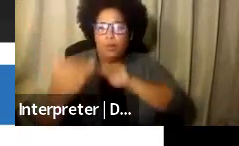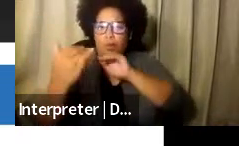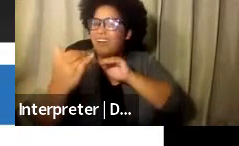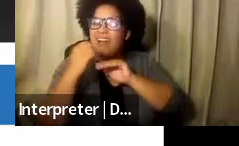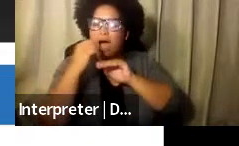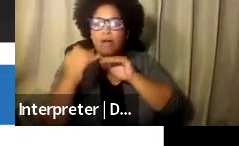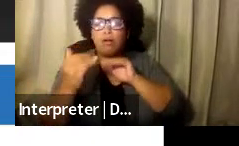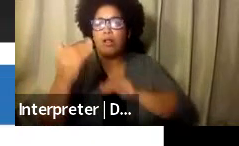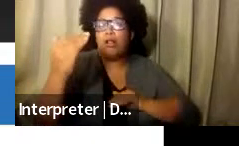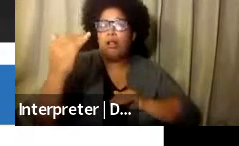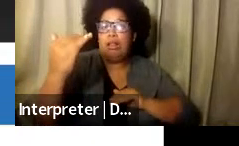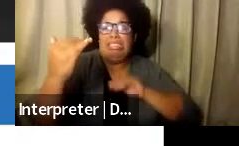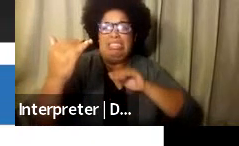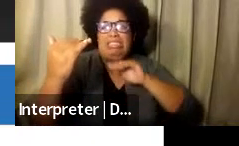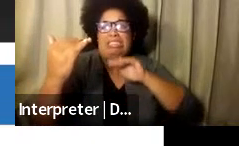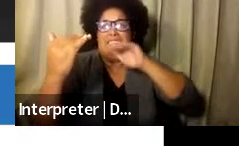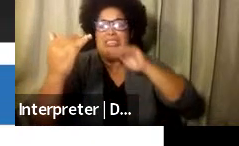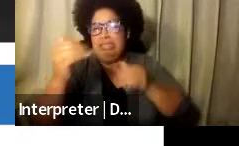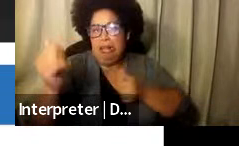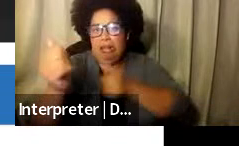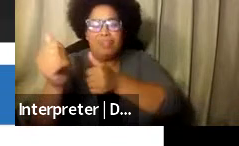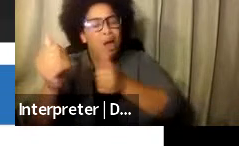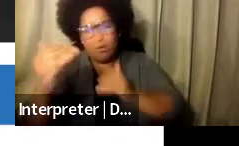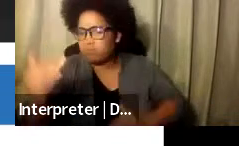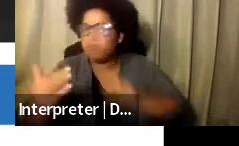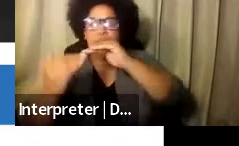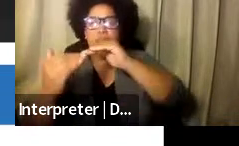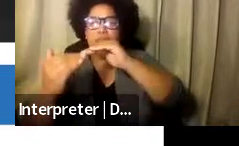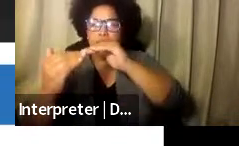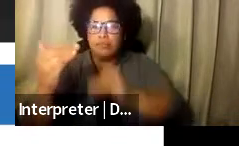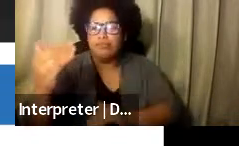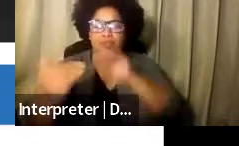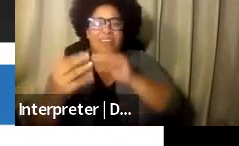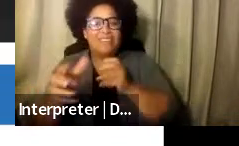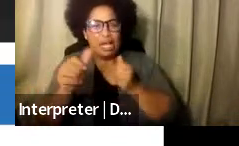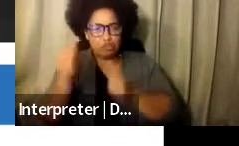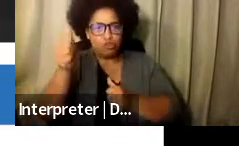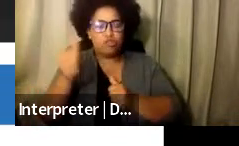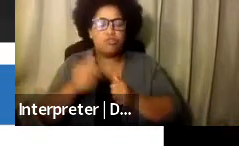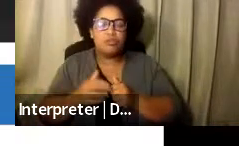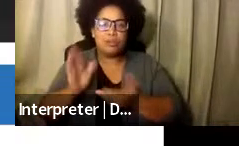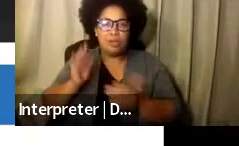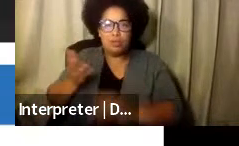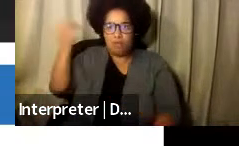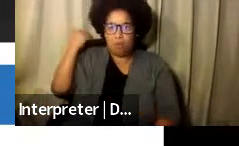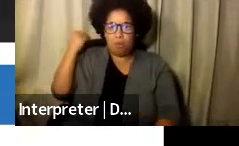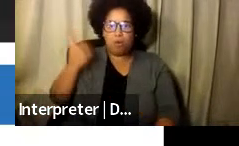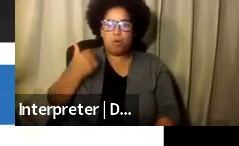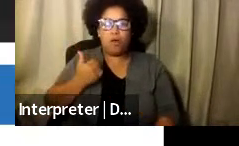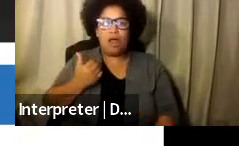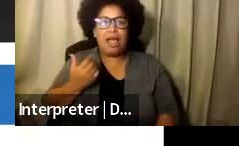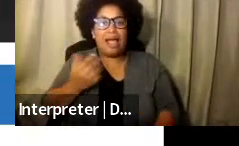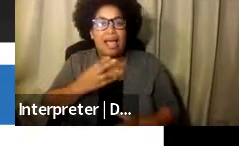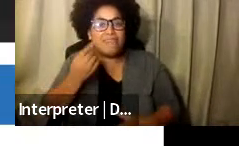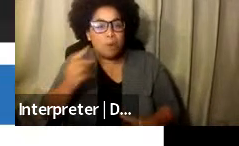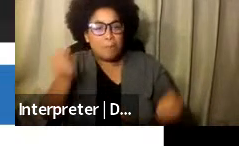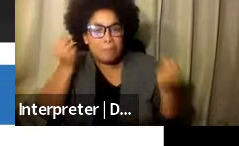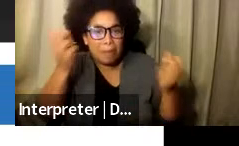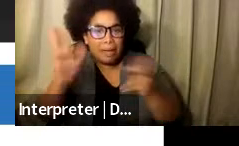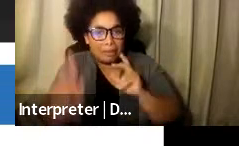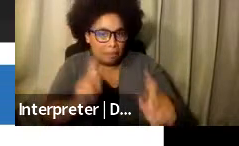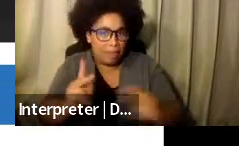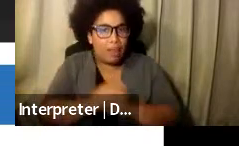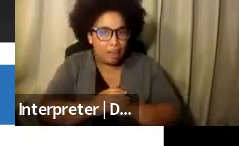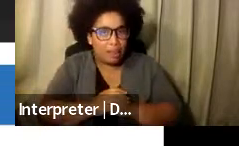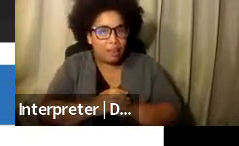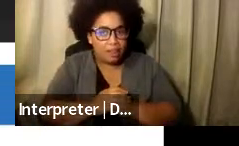in the past, and be able to flex up a lot for a lot of cases, for a lot